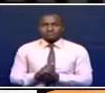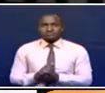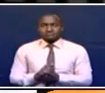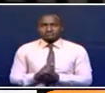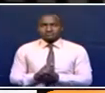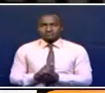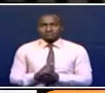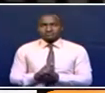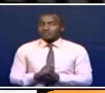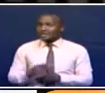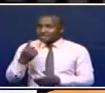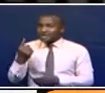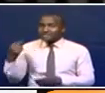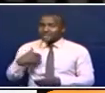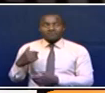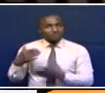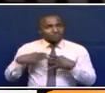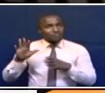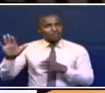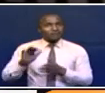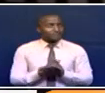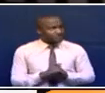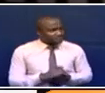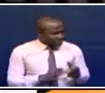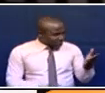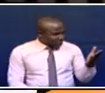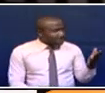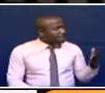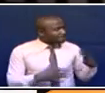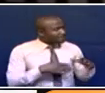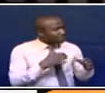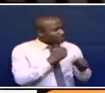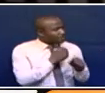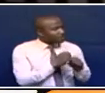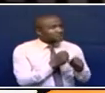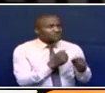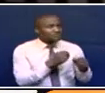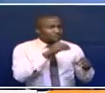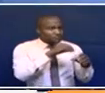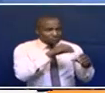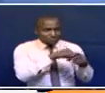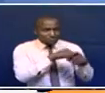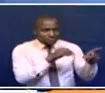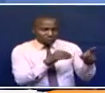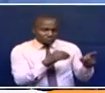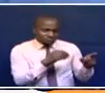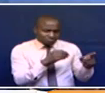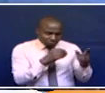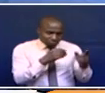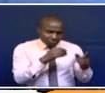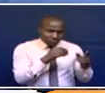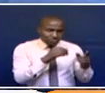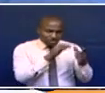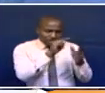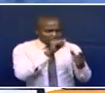Yeah. Each of us has crowds. The pundits out there. Yeah. And some of the people working with to pick a flag bearer, the coordinating